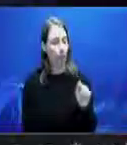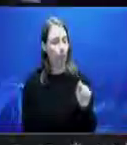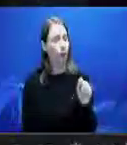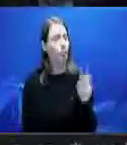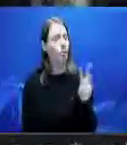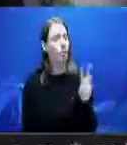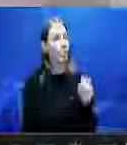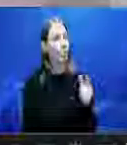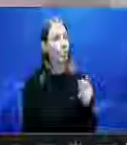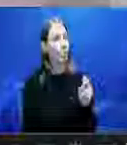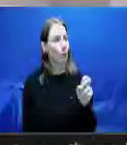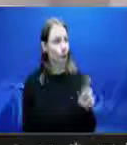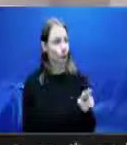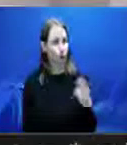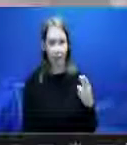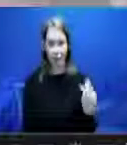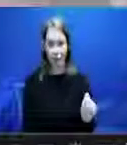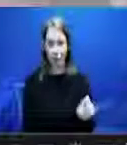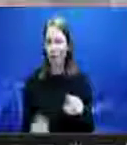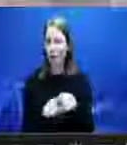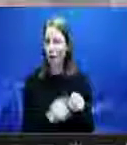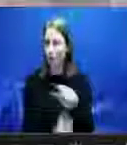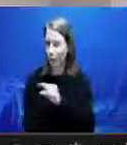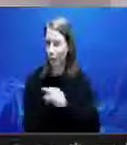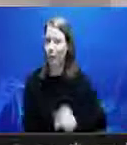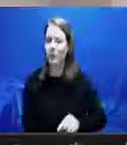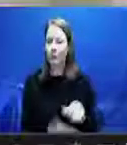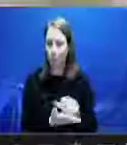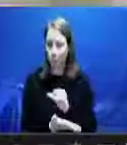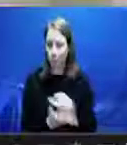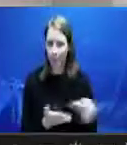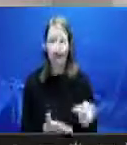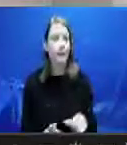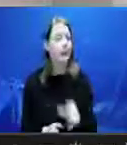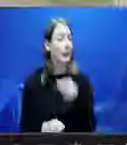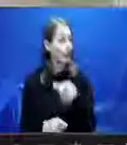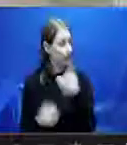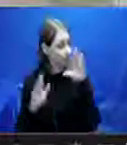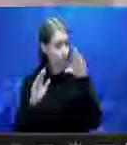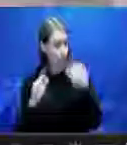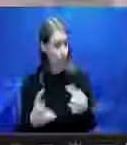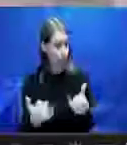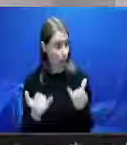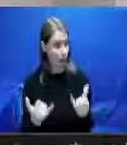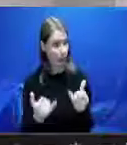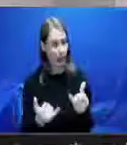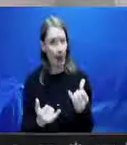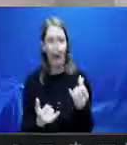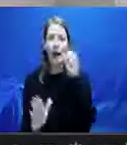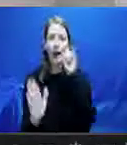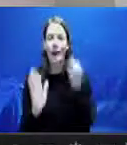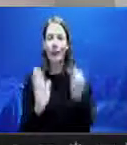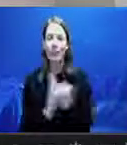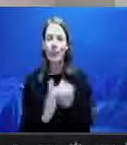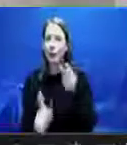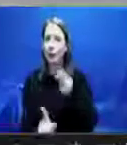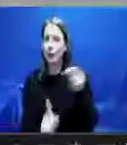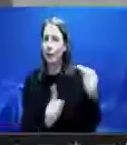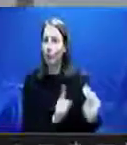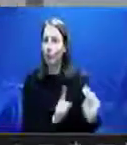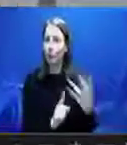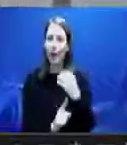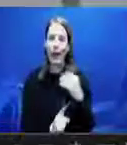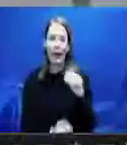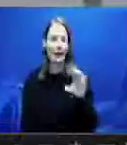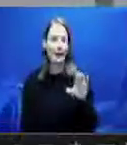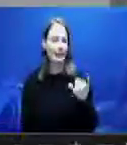Queens, New York. Riesenfeld is focusing on the standard sections that require identifying points of view and citing textual evidence. Well, what do we have to